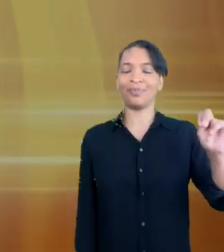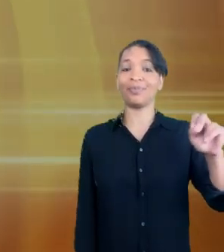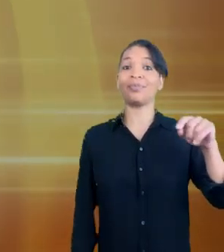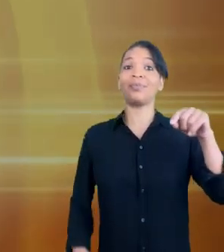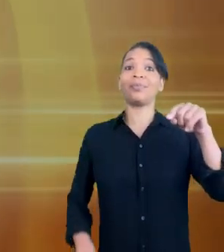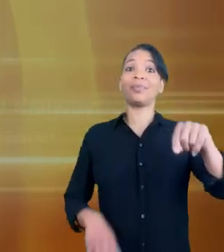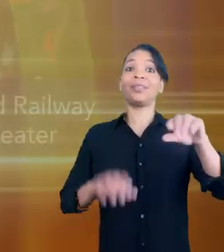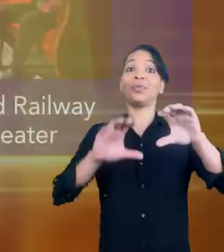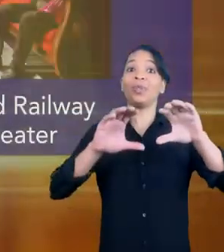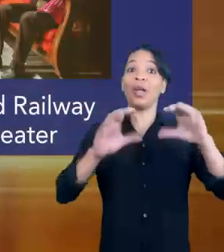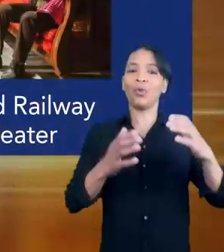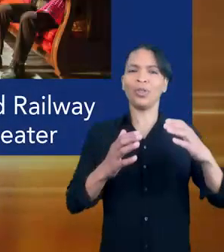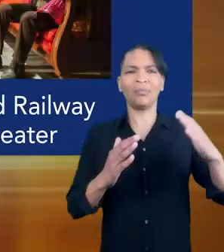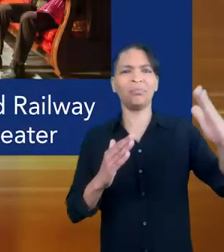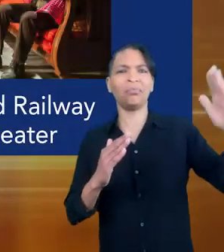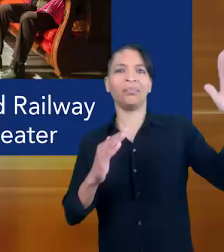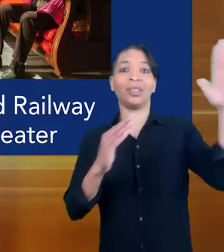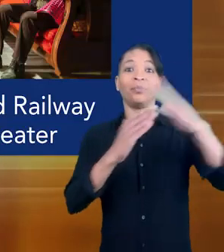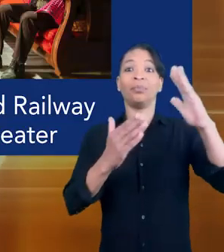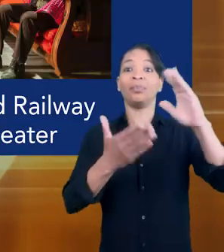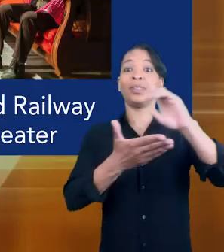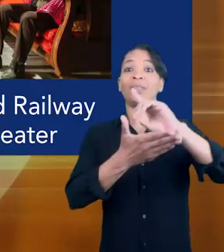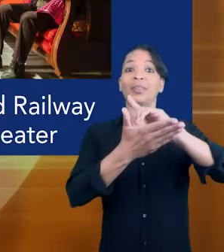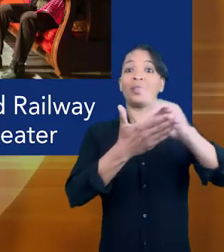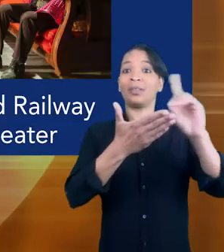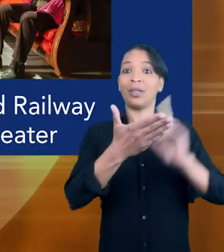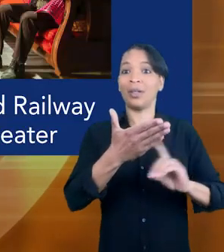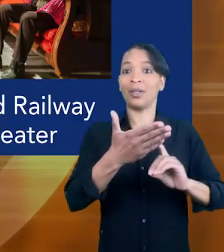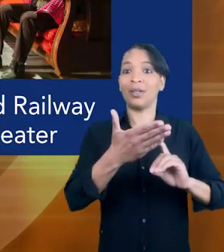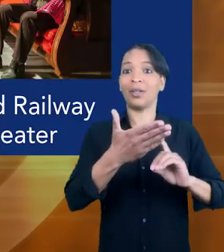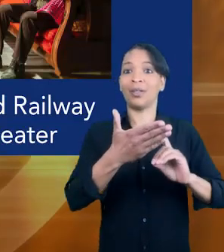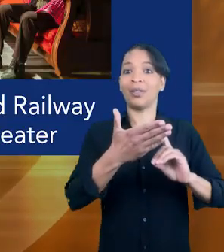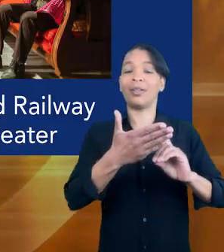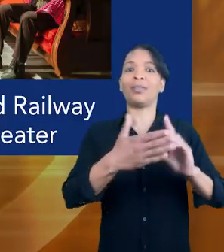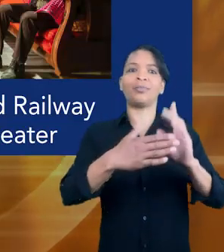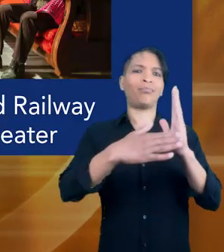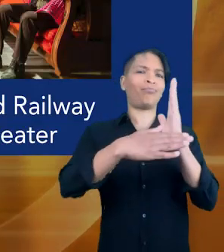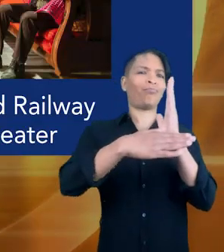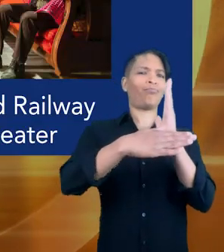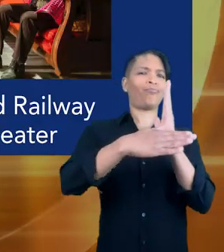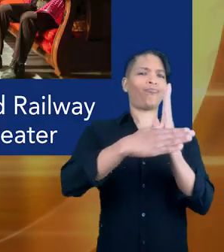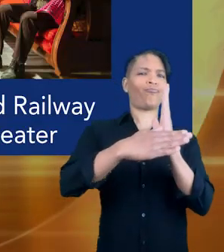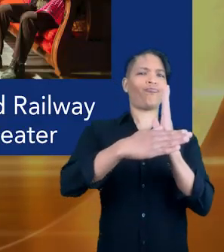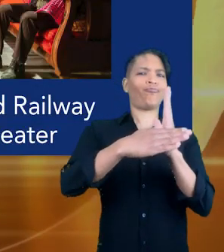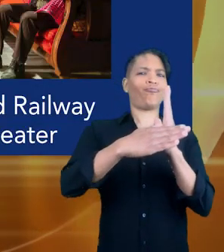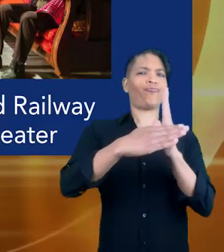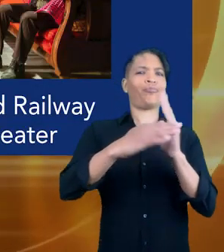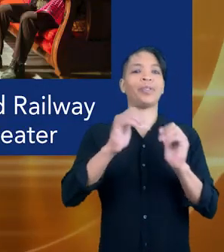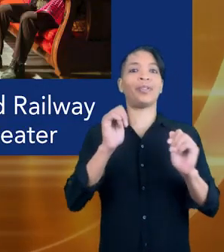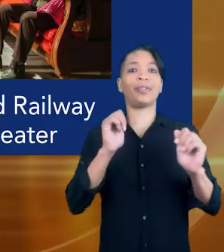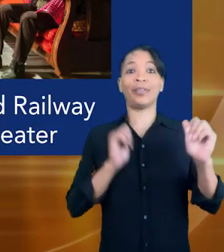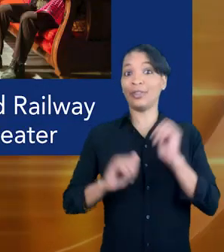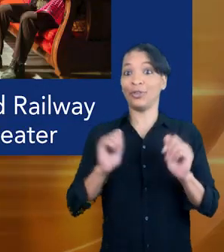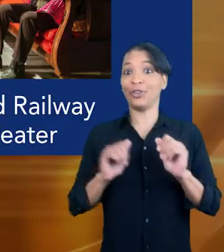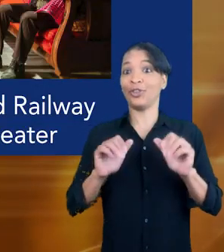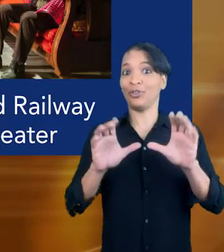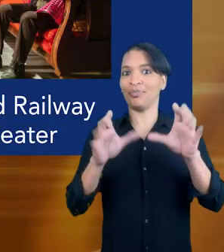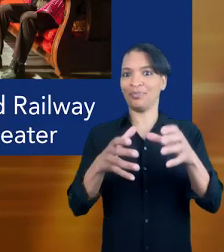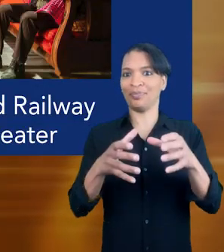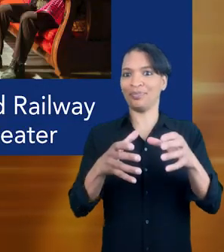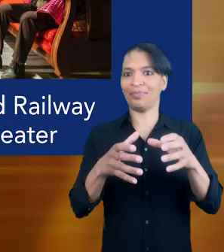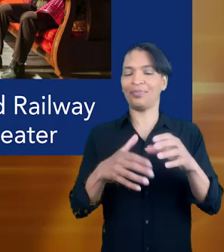are Vanity Fair, Underground Railway at Central Square Theater. Scenic design by David R.